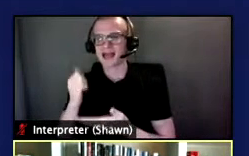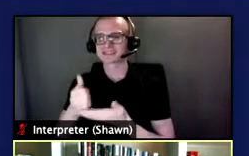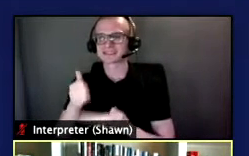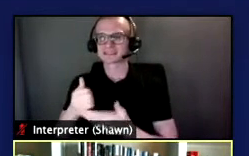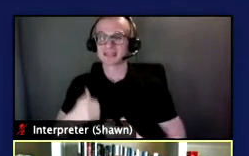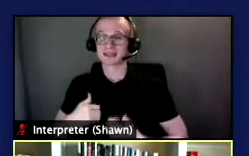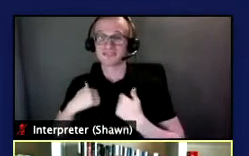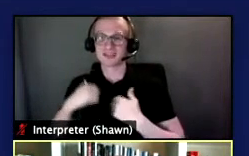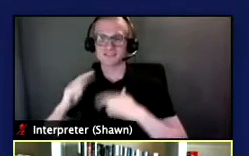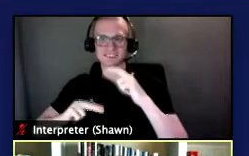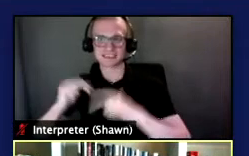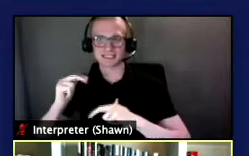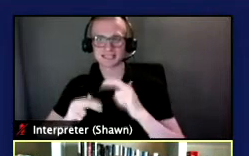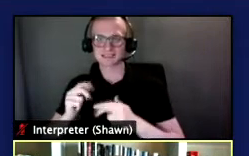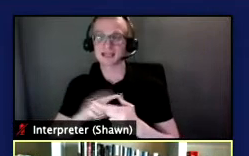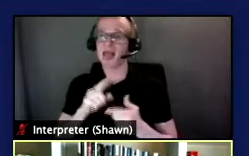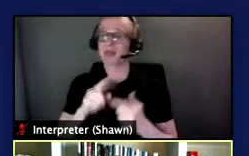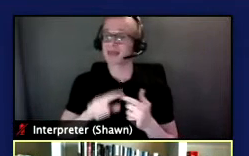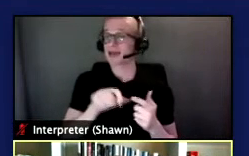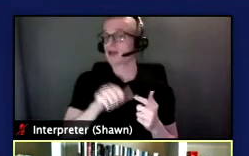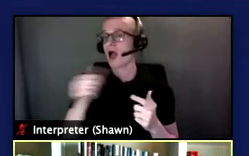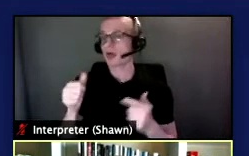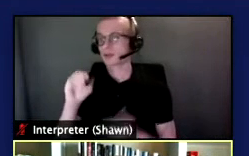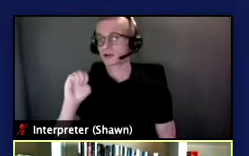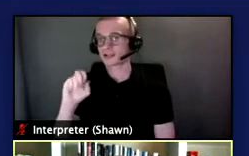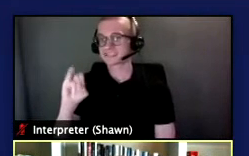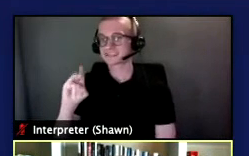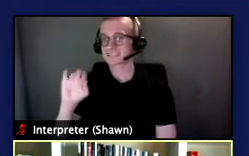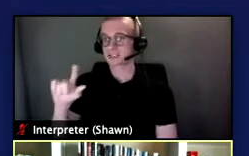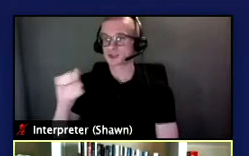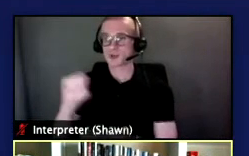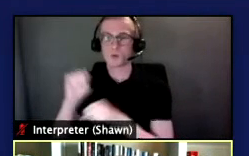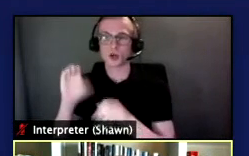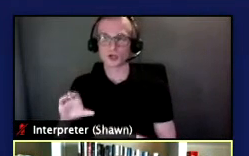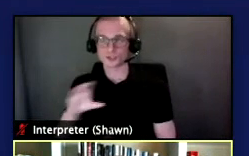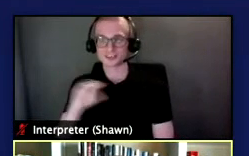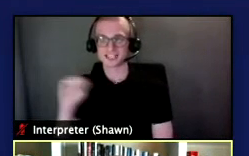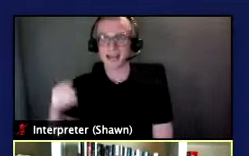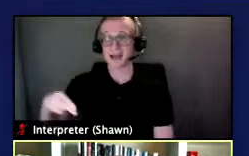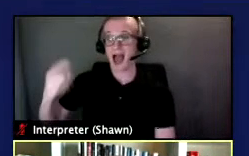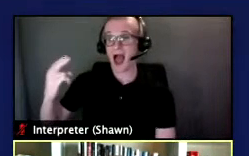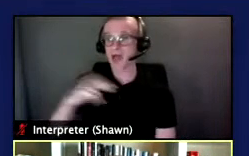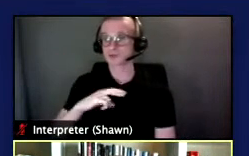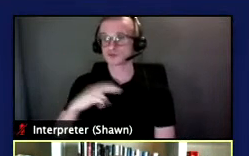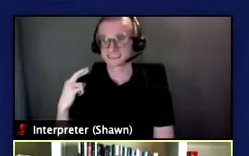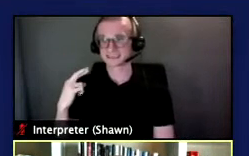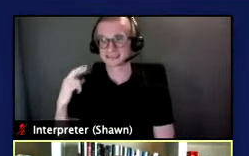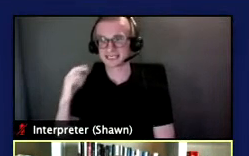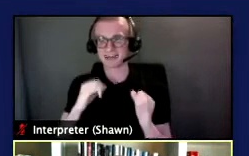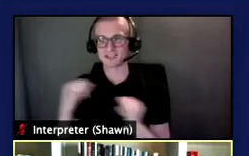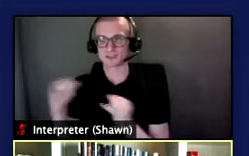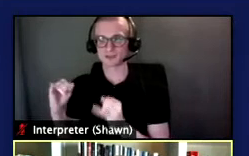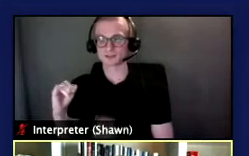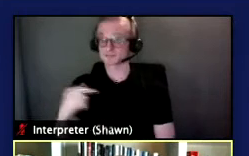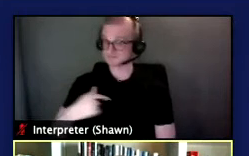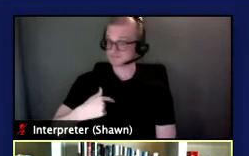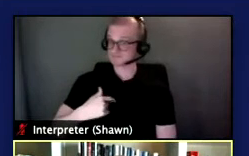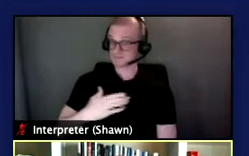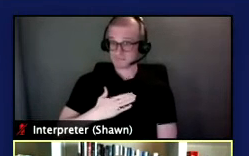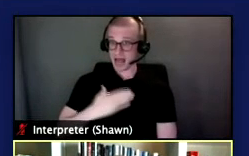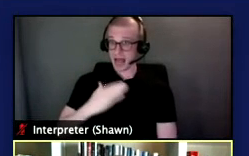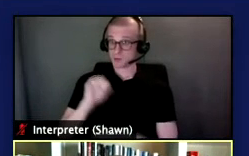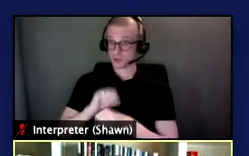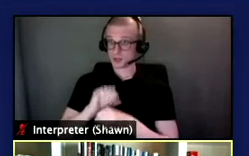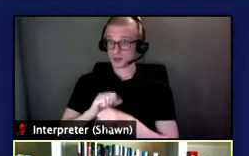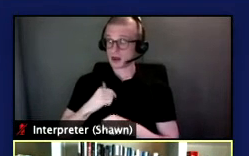and other high-risk folks. Indeed, when I think about my own work, I get to work from my home in the safety of my home